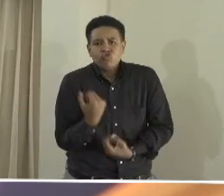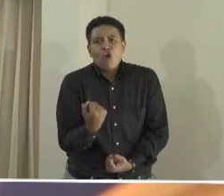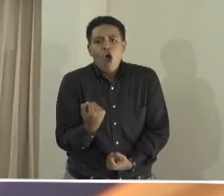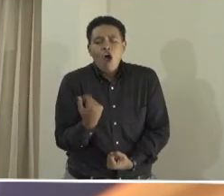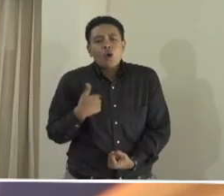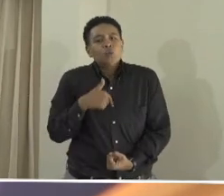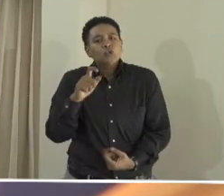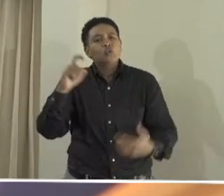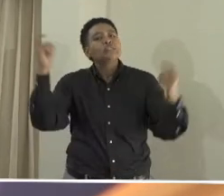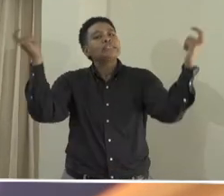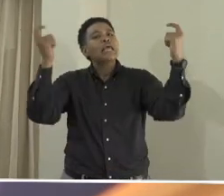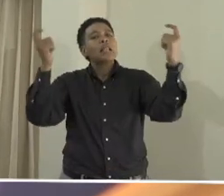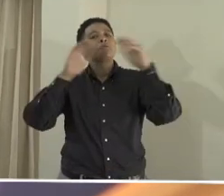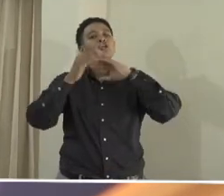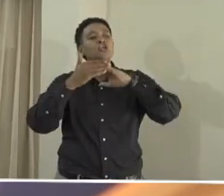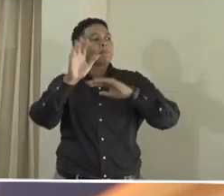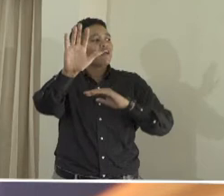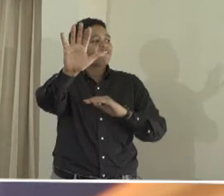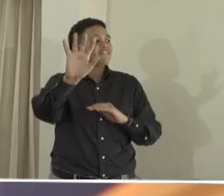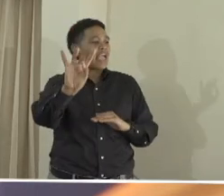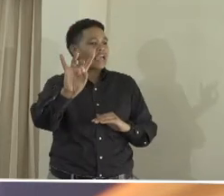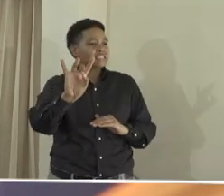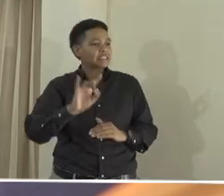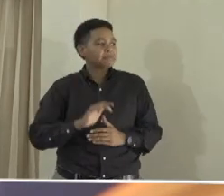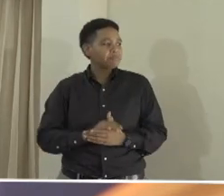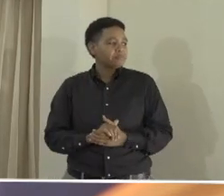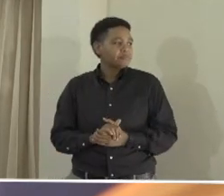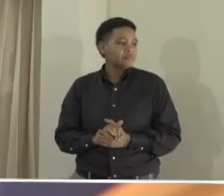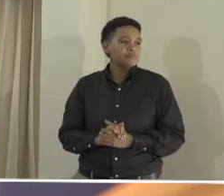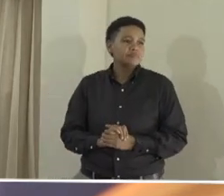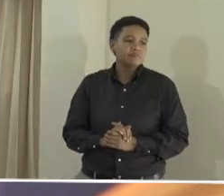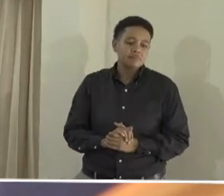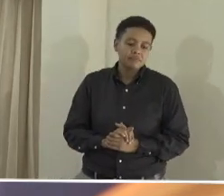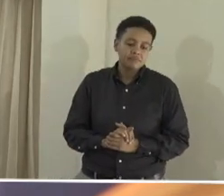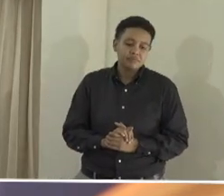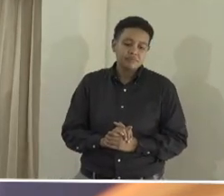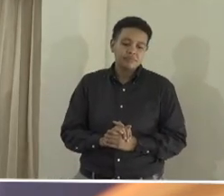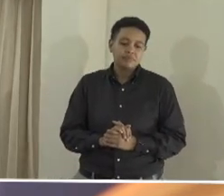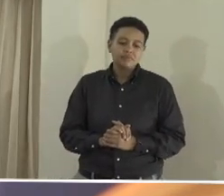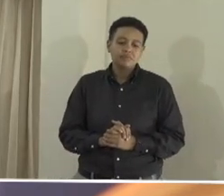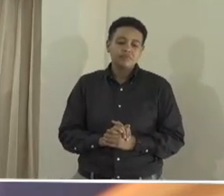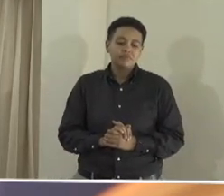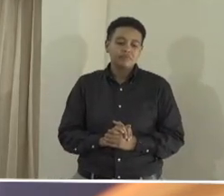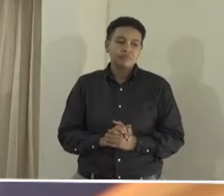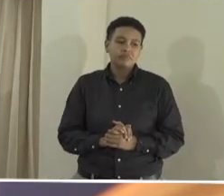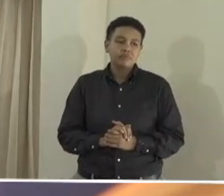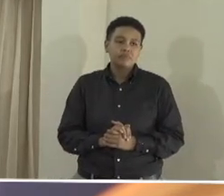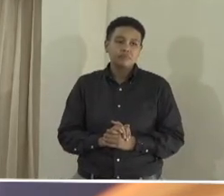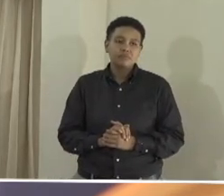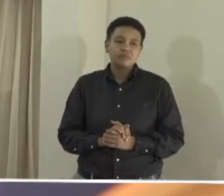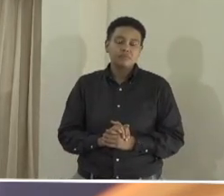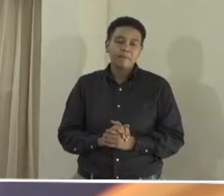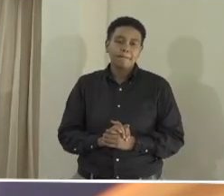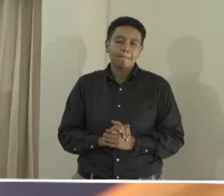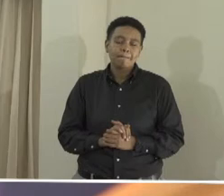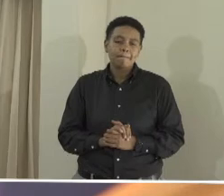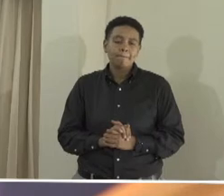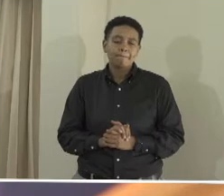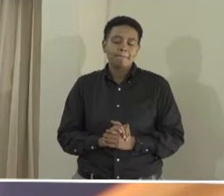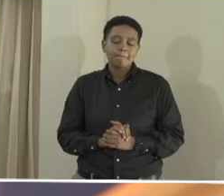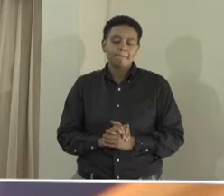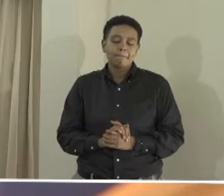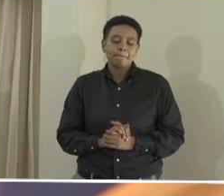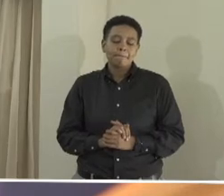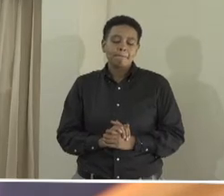Let's celebrate Jamaica 58. A people's resilience is demonstrated by their ability to cope with